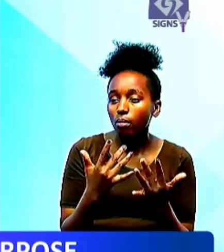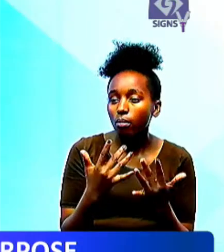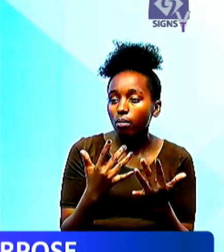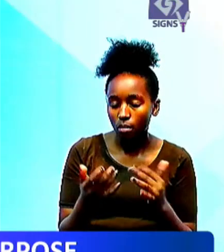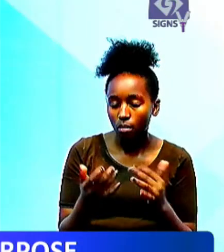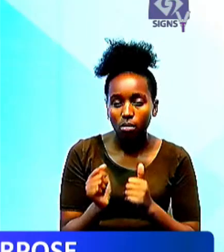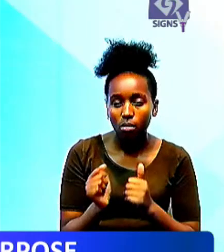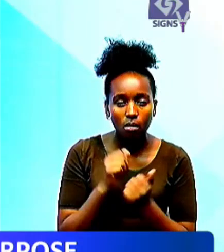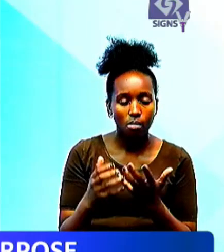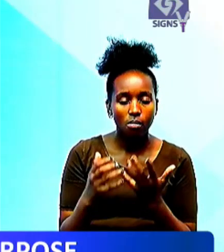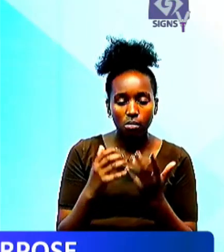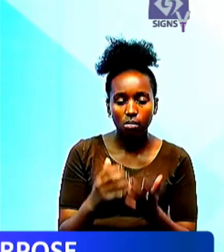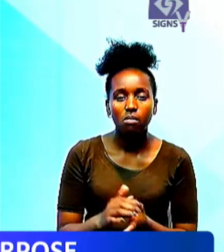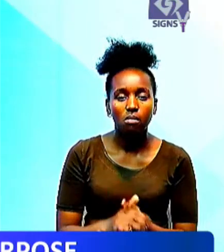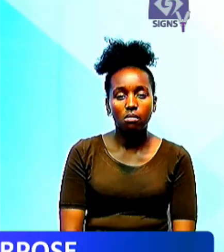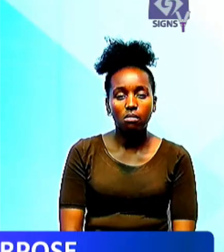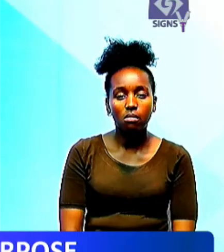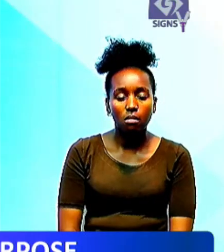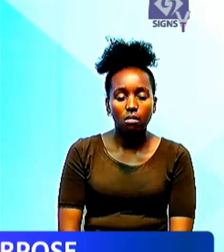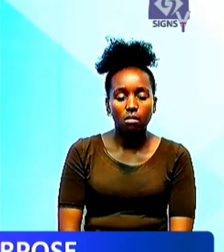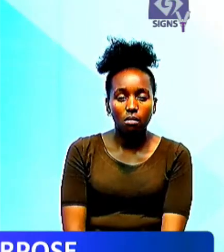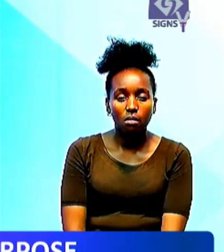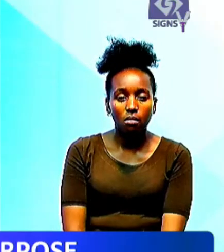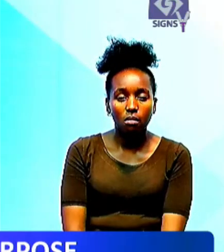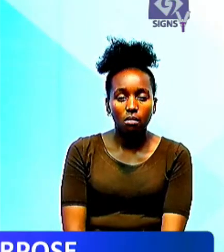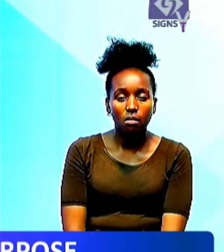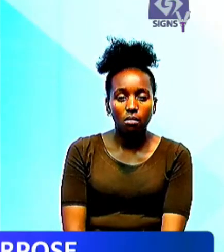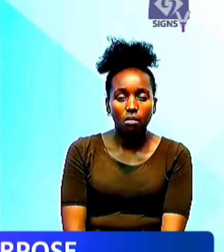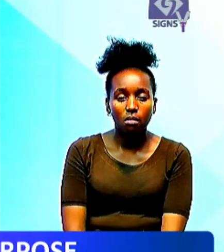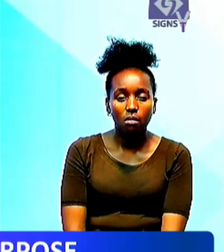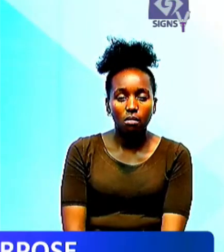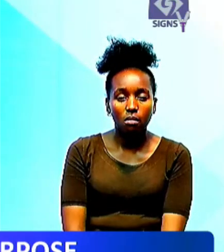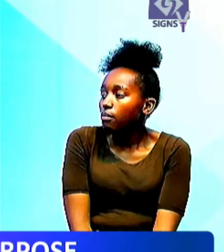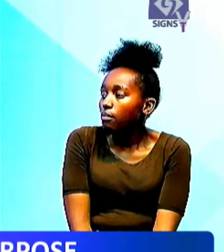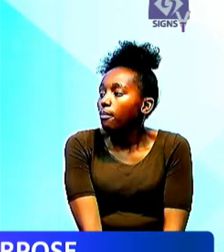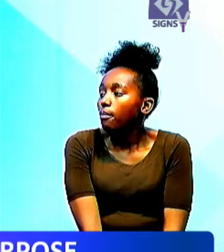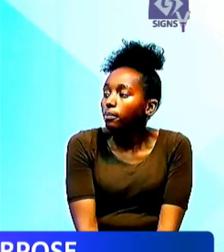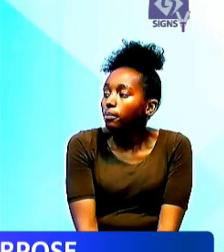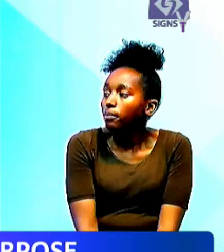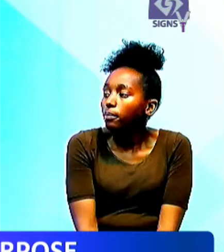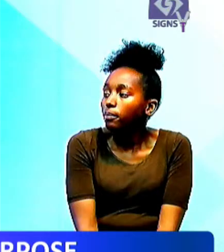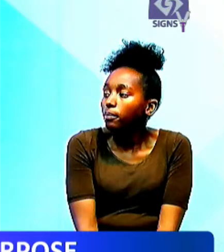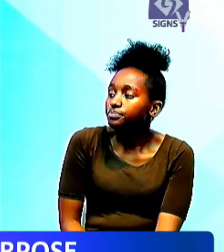I'm gaining against the other currency. But in case I bought this